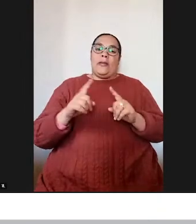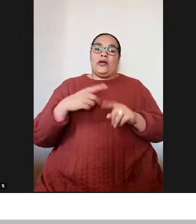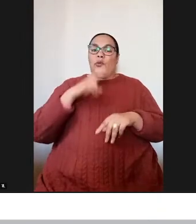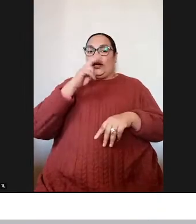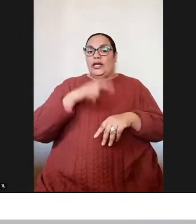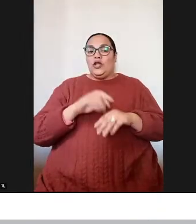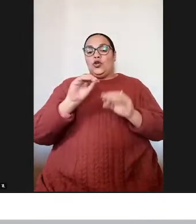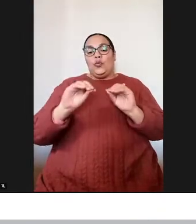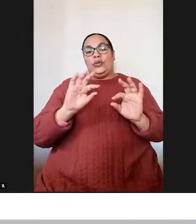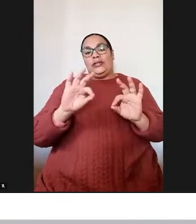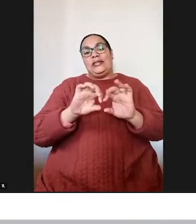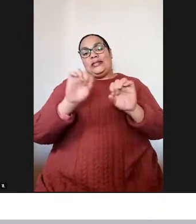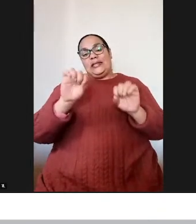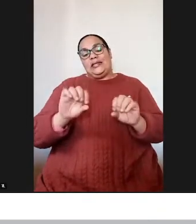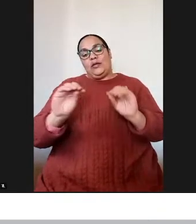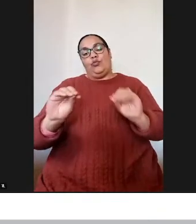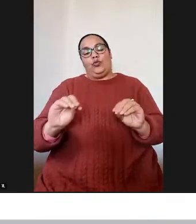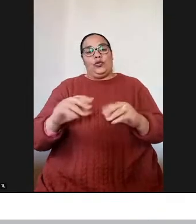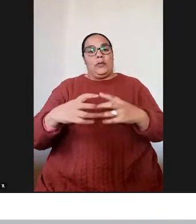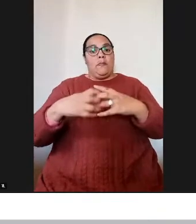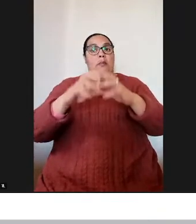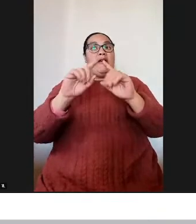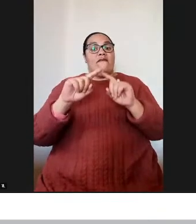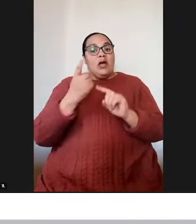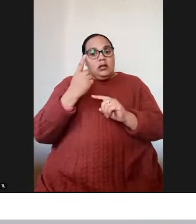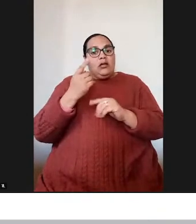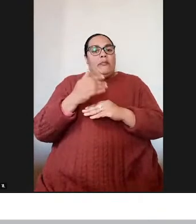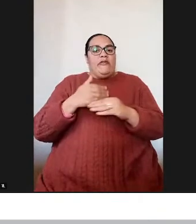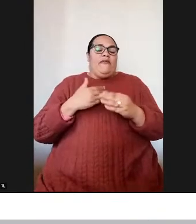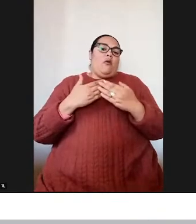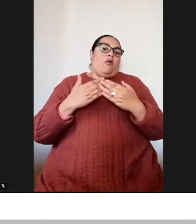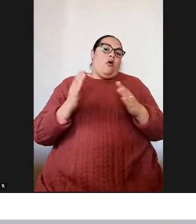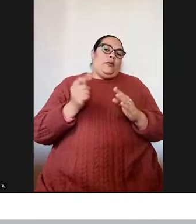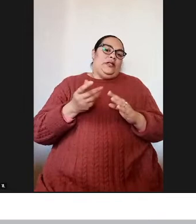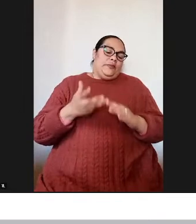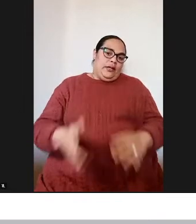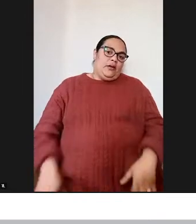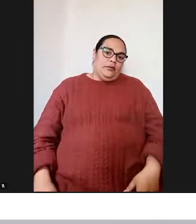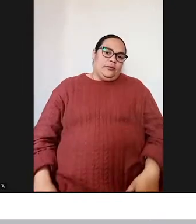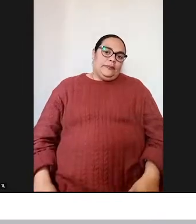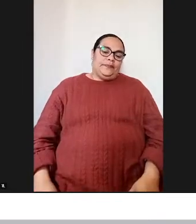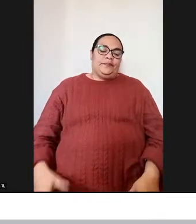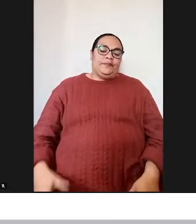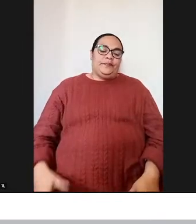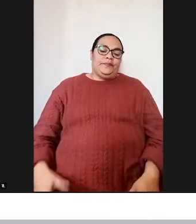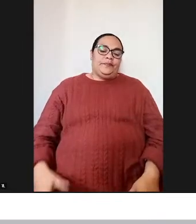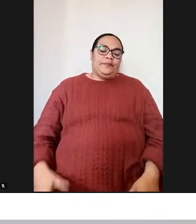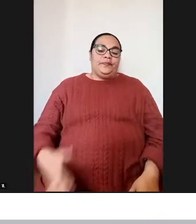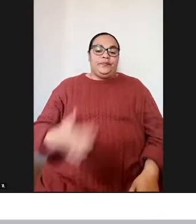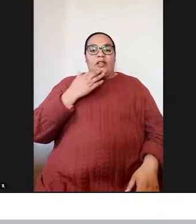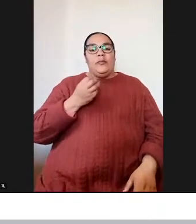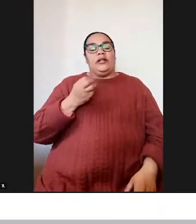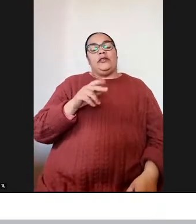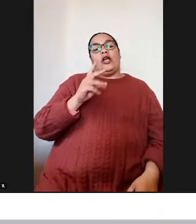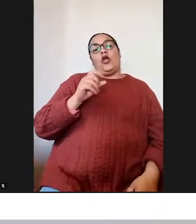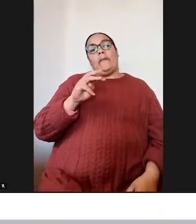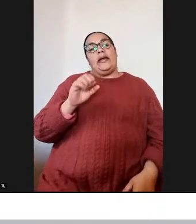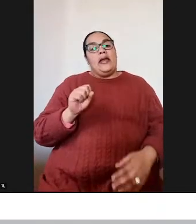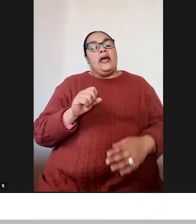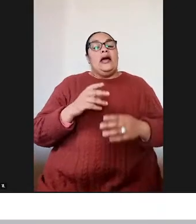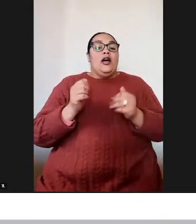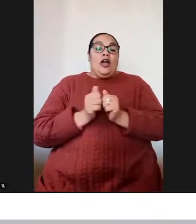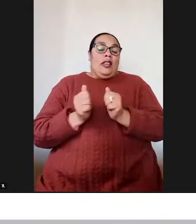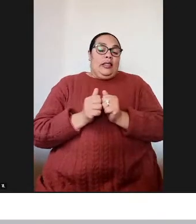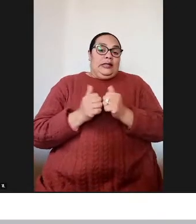that systems in place, Speaker. Thank you, Mr. Bowman. Colleagues,